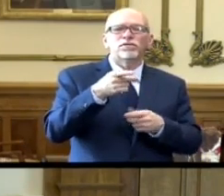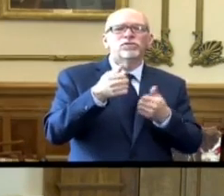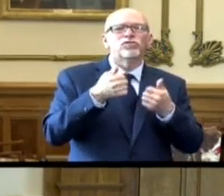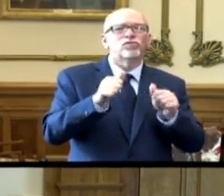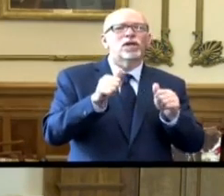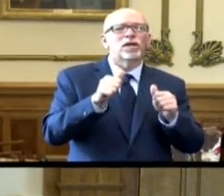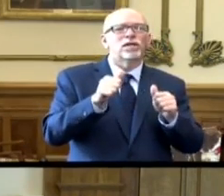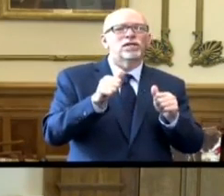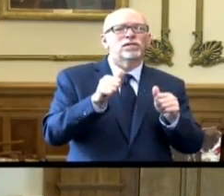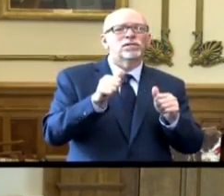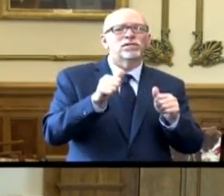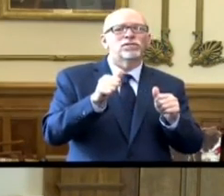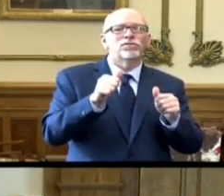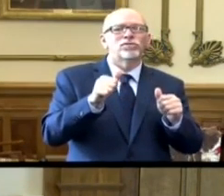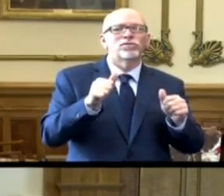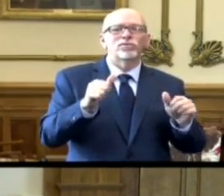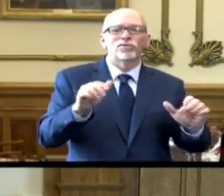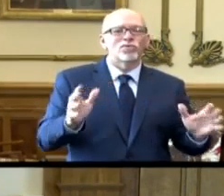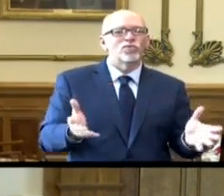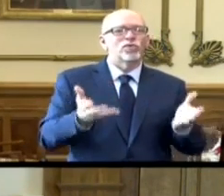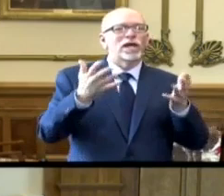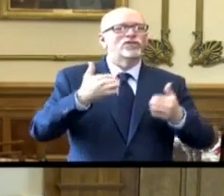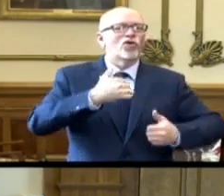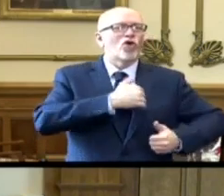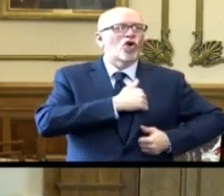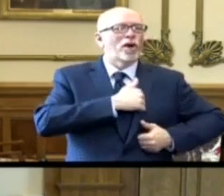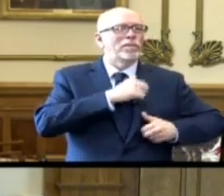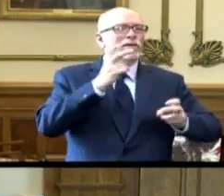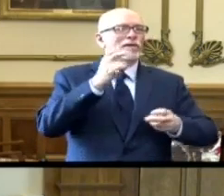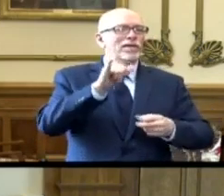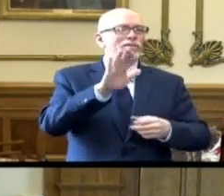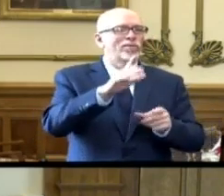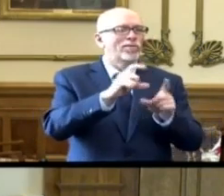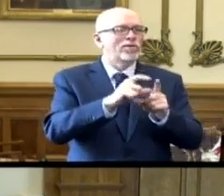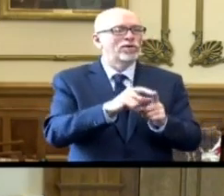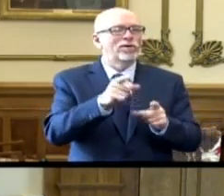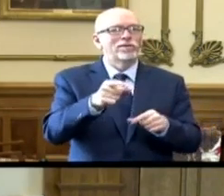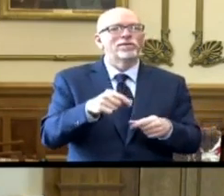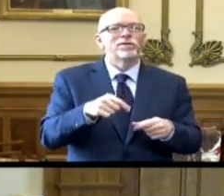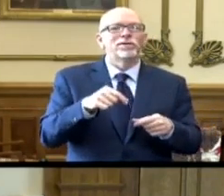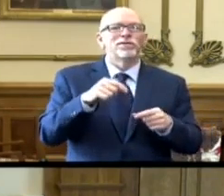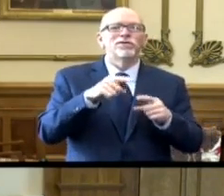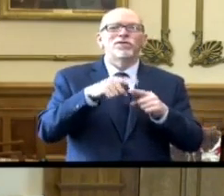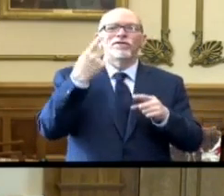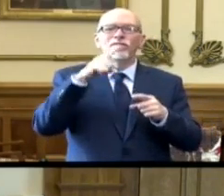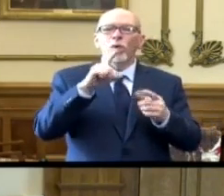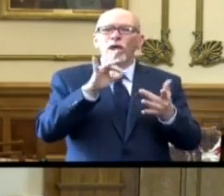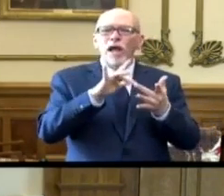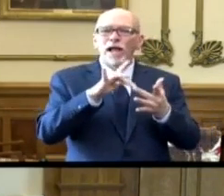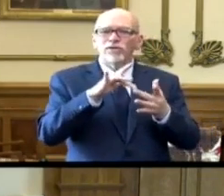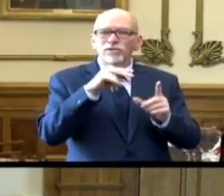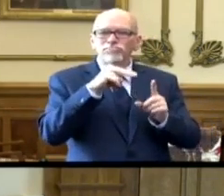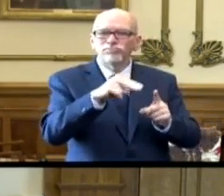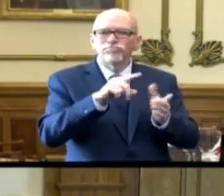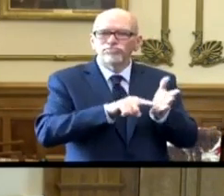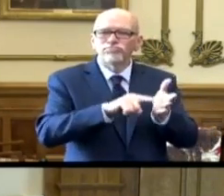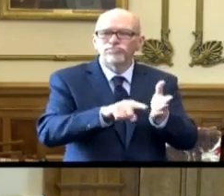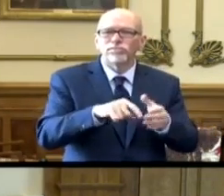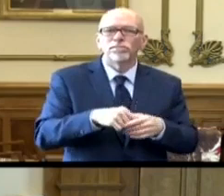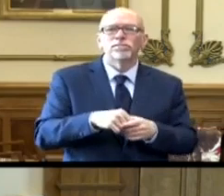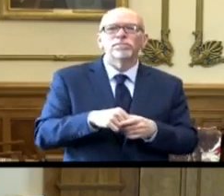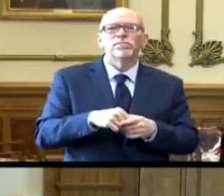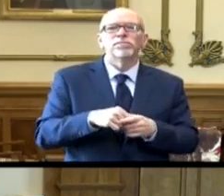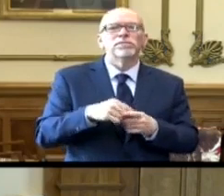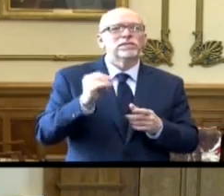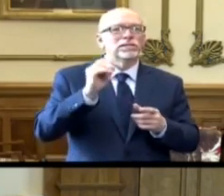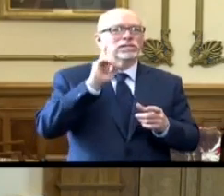trying to raise an army, I think were your words, to build this contact tracing effort. And it